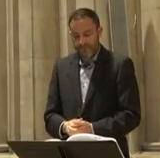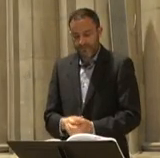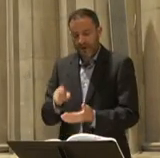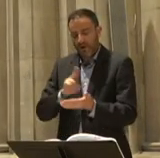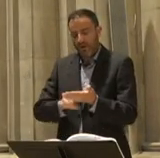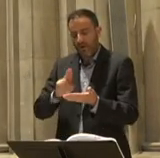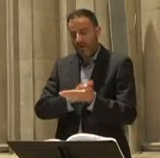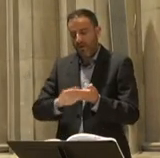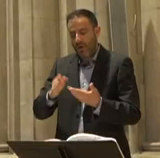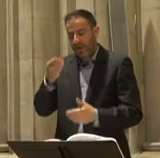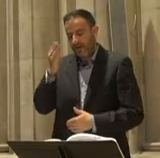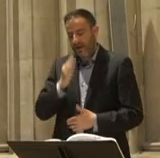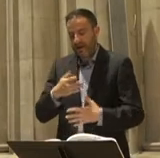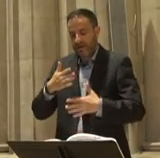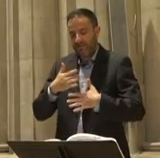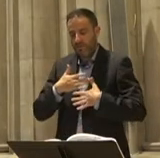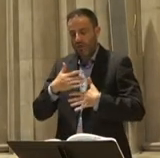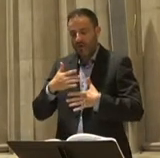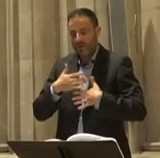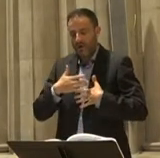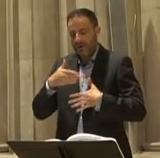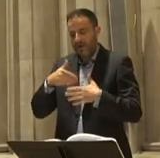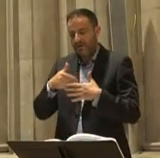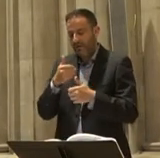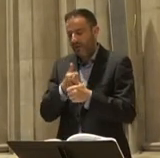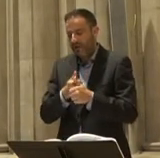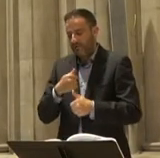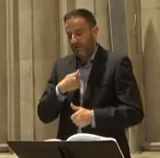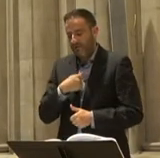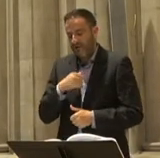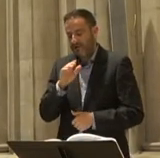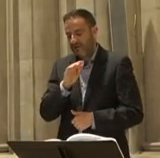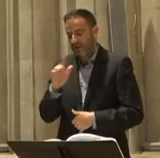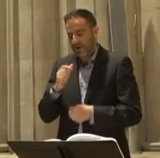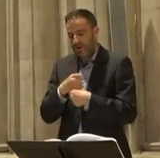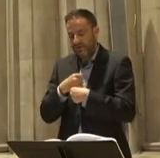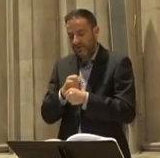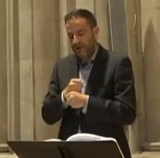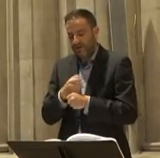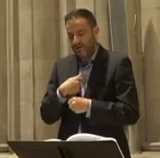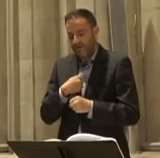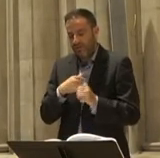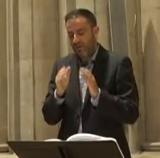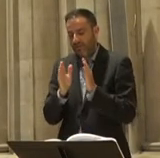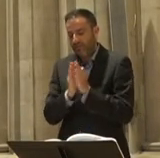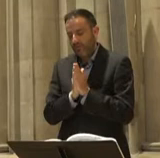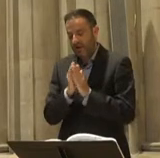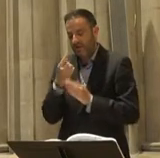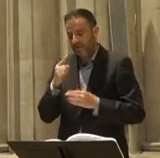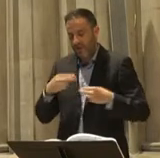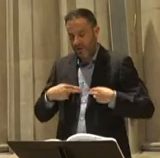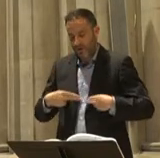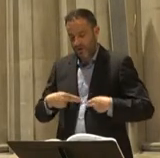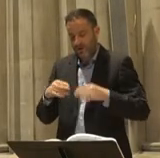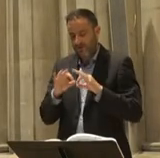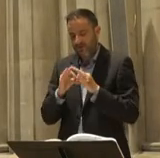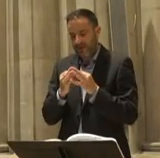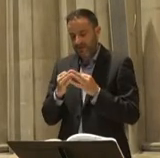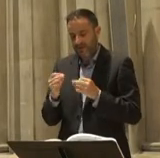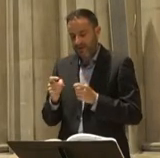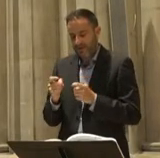Holy God, who breathes life into each one of us and all of creation, we pray for the human